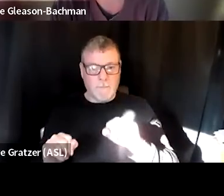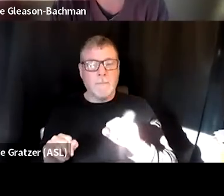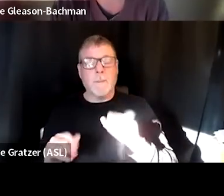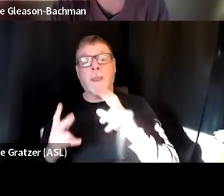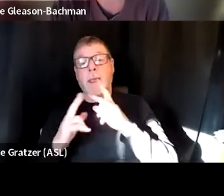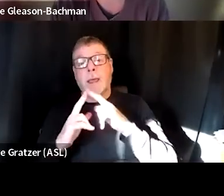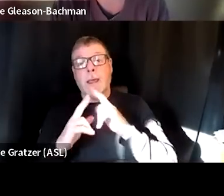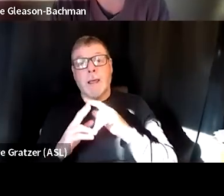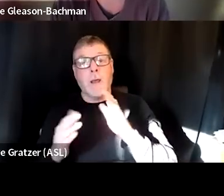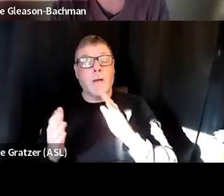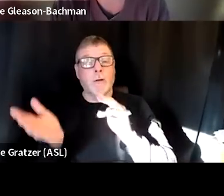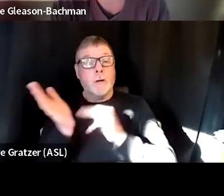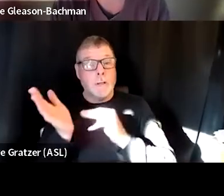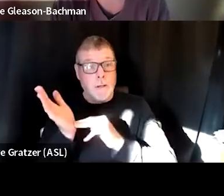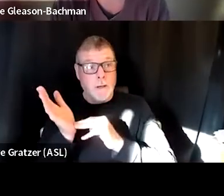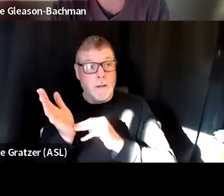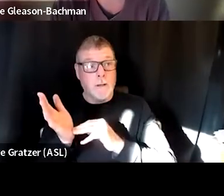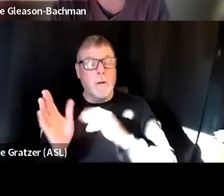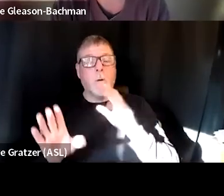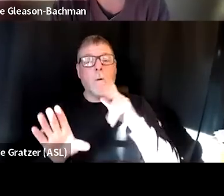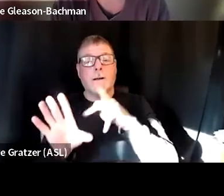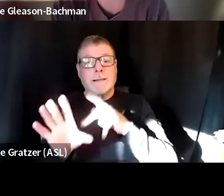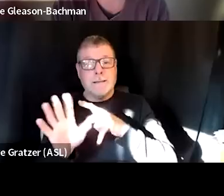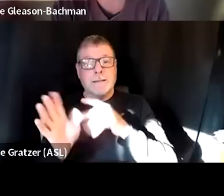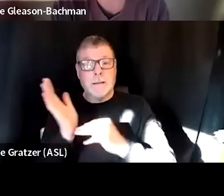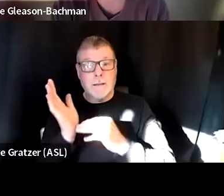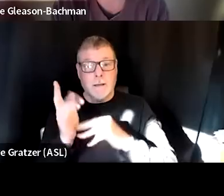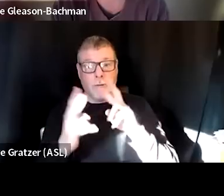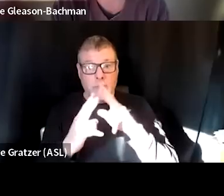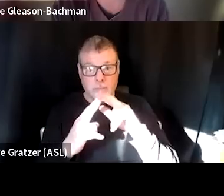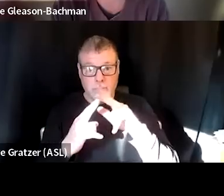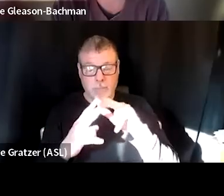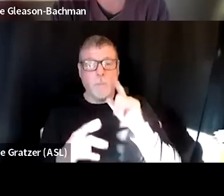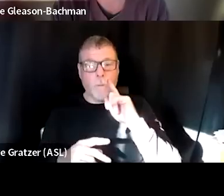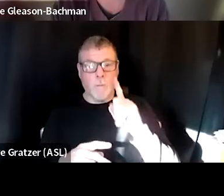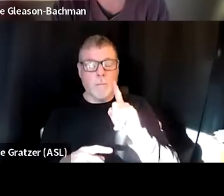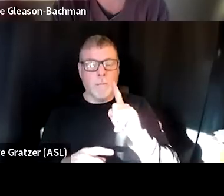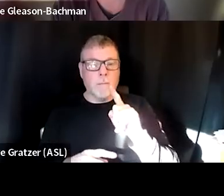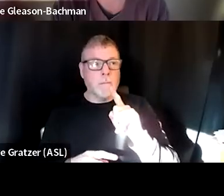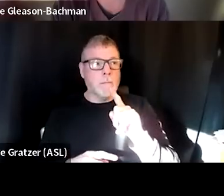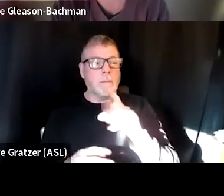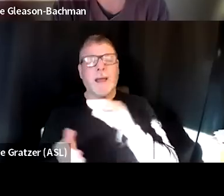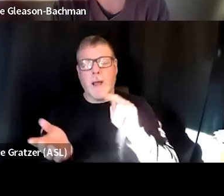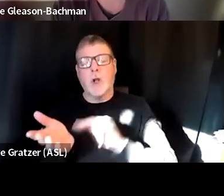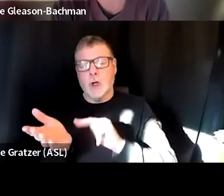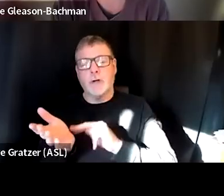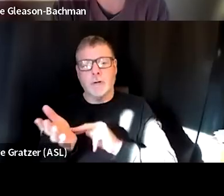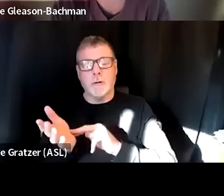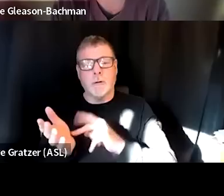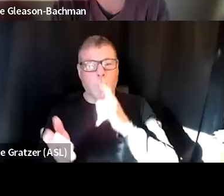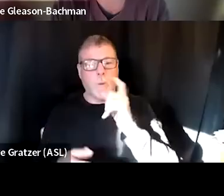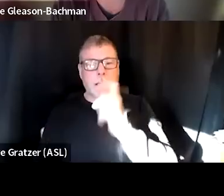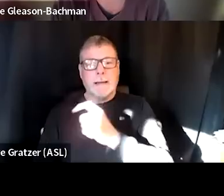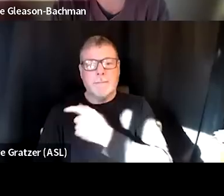either the provider or the psych doc that would be the ones that are, well, it's our nurses that are usually giving